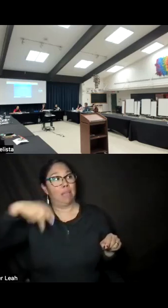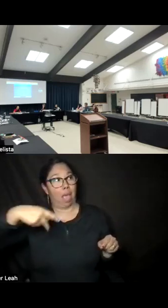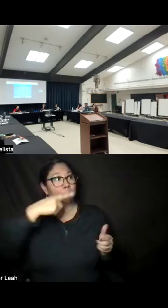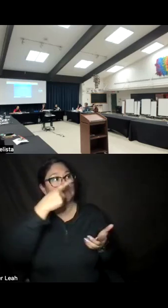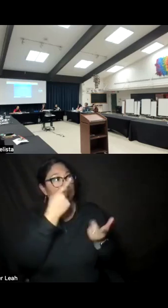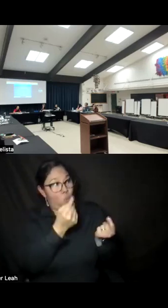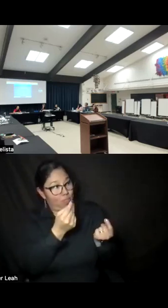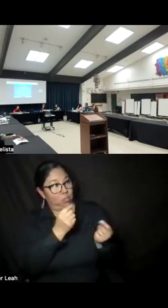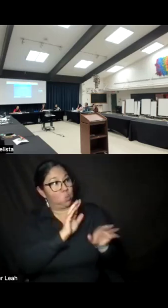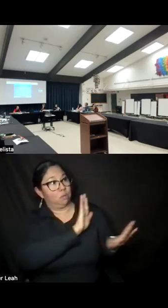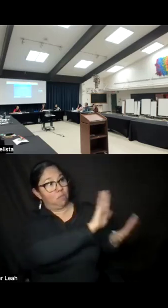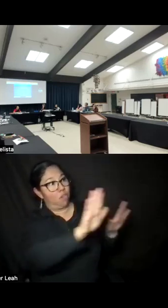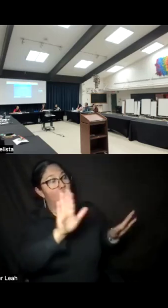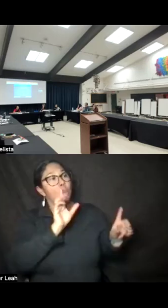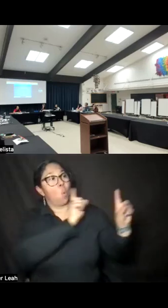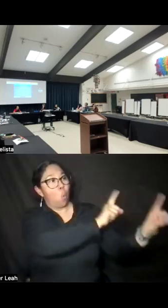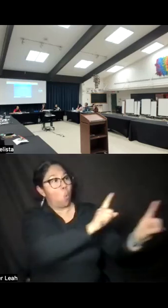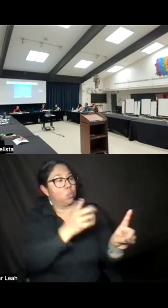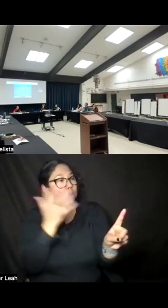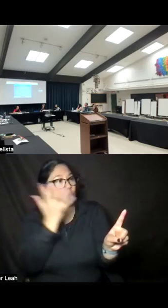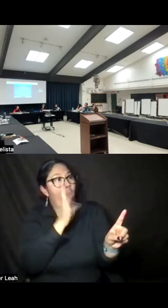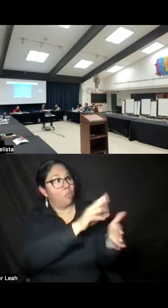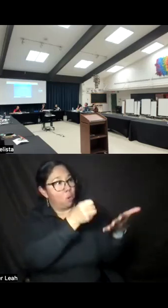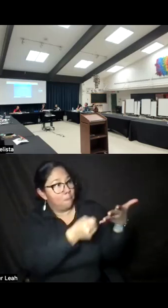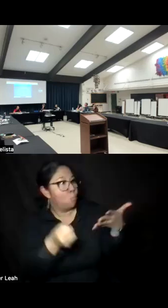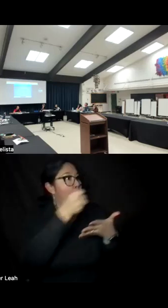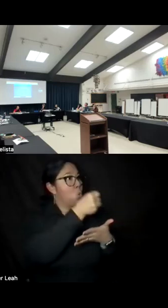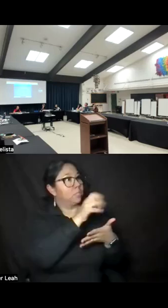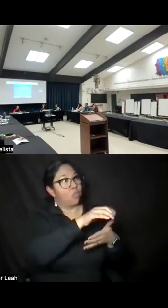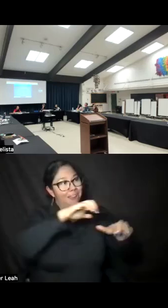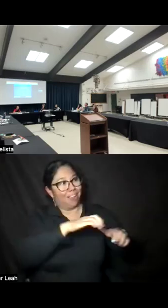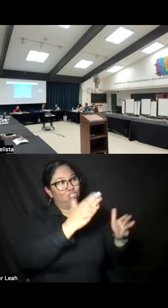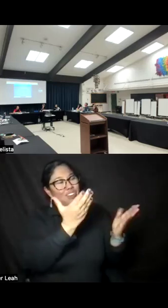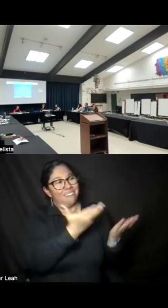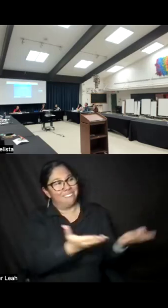see their outline goals, priorities, and action items,